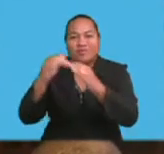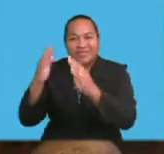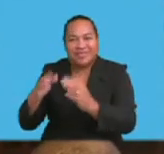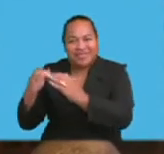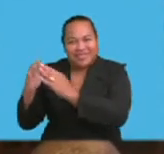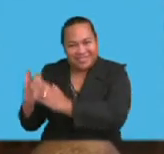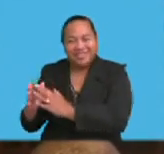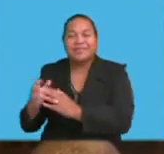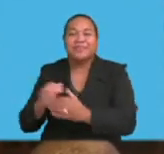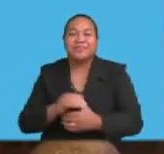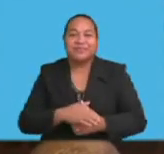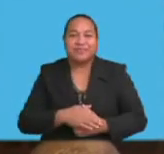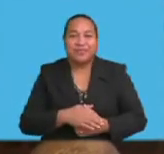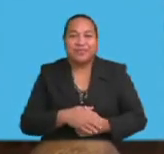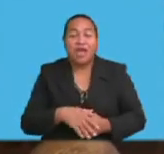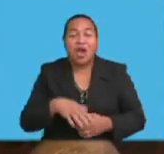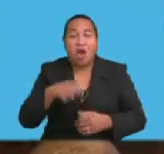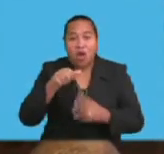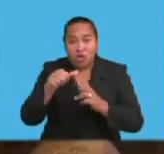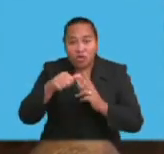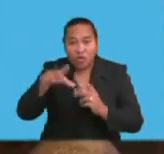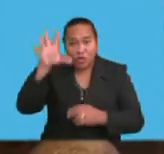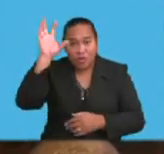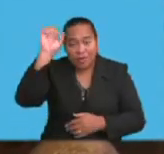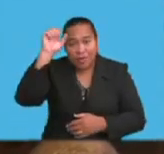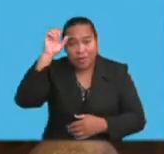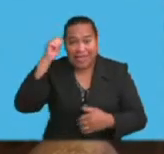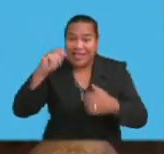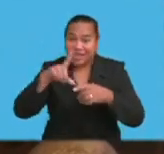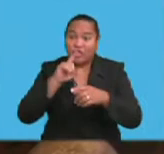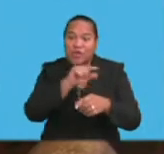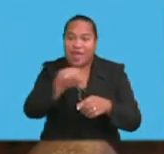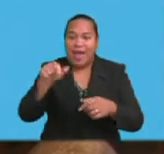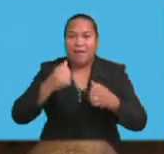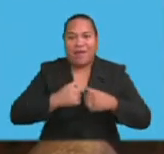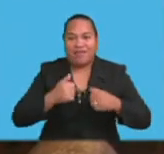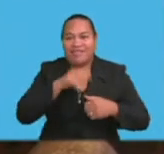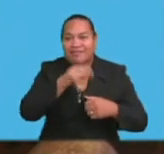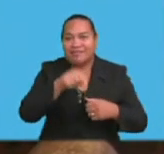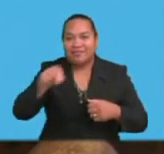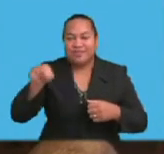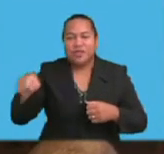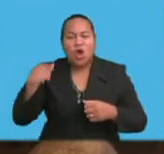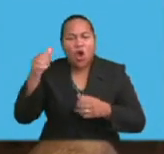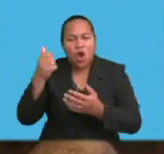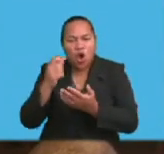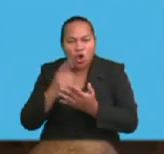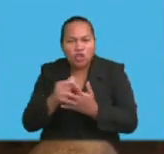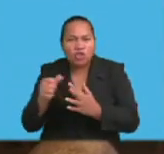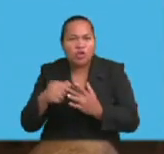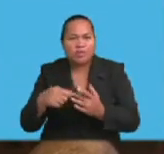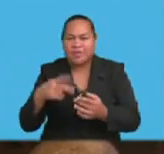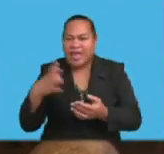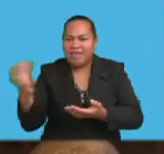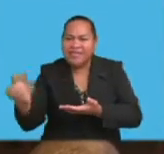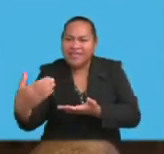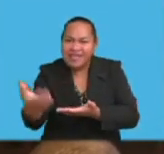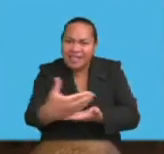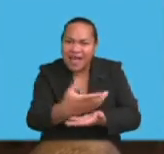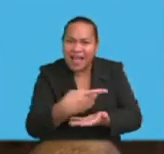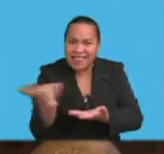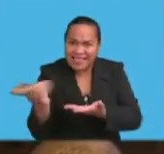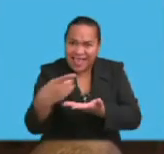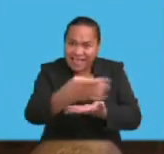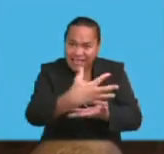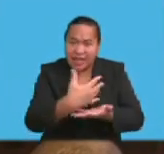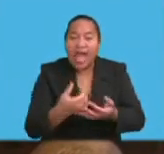Apart from that, Madam Speaker, keeping in mind the 2017 census data, which shows that right now